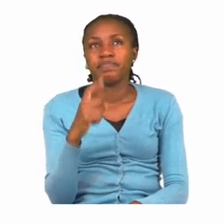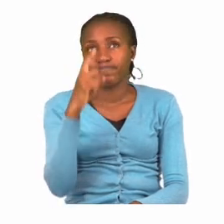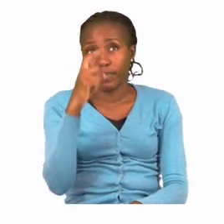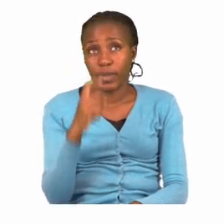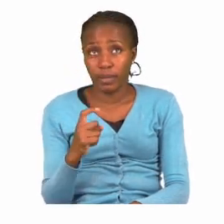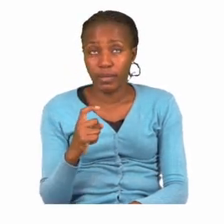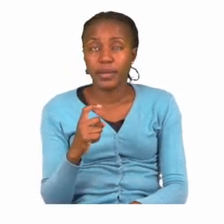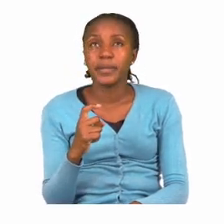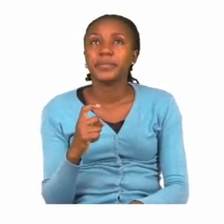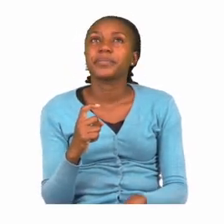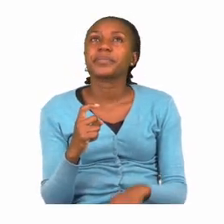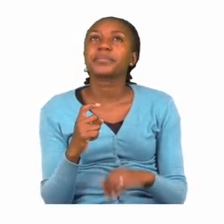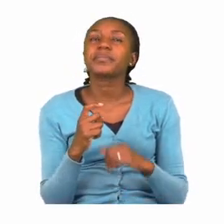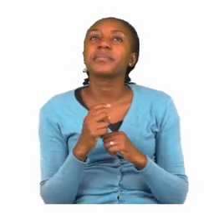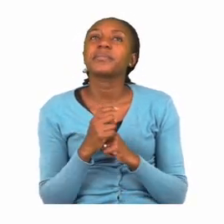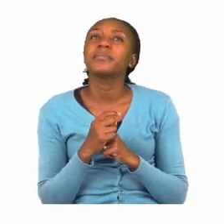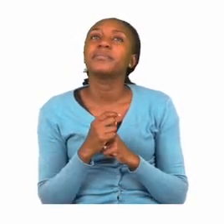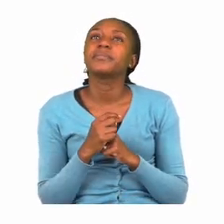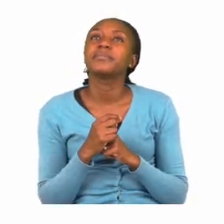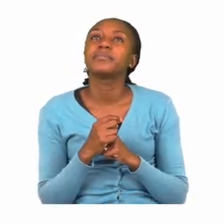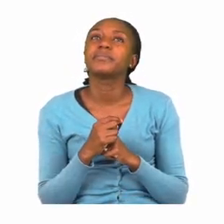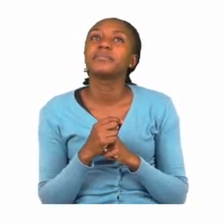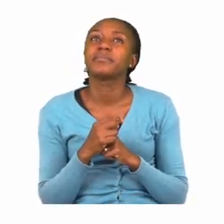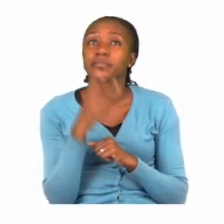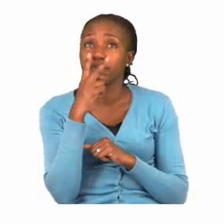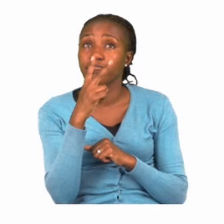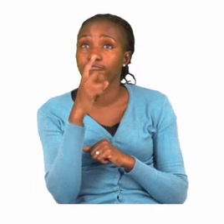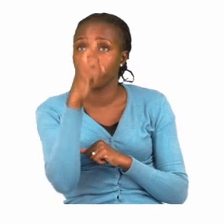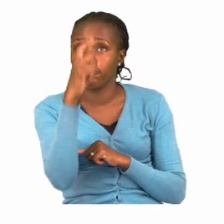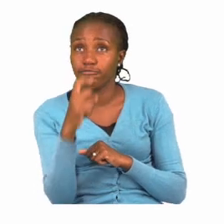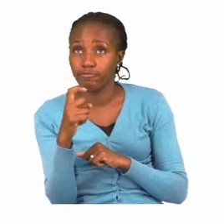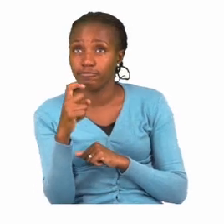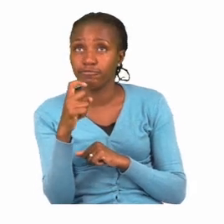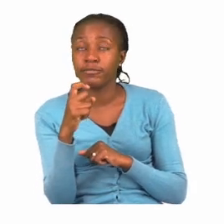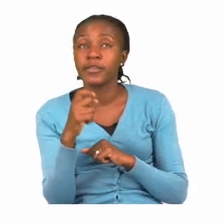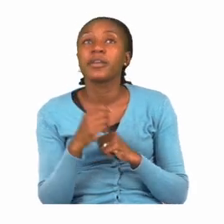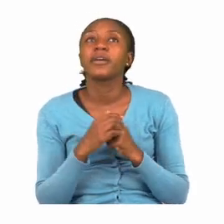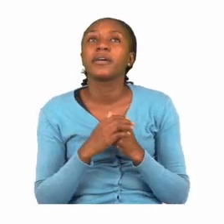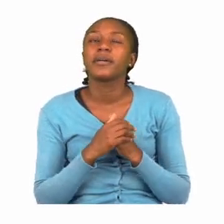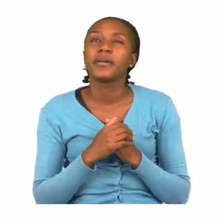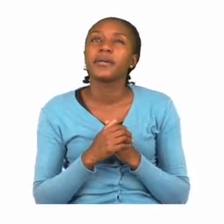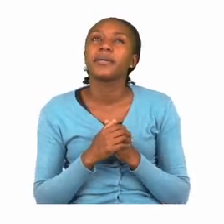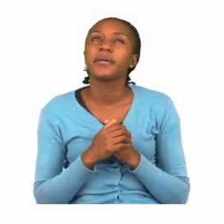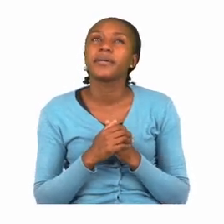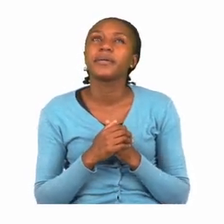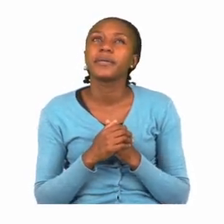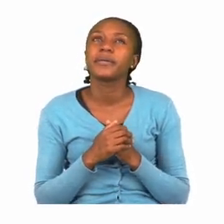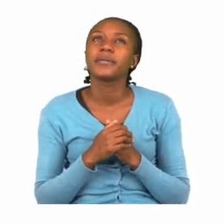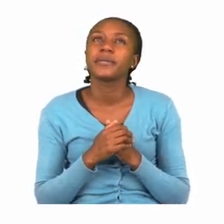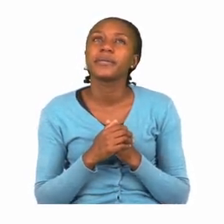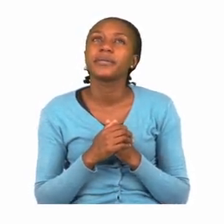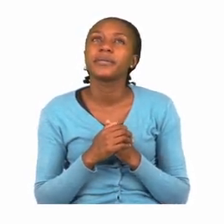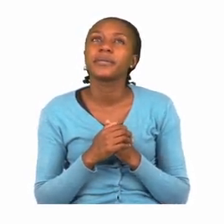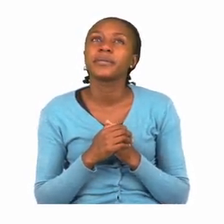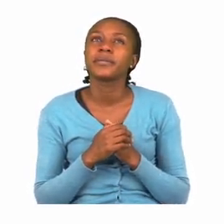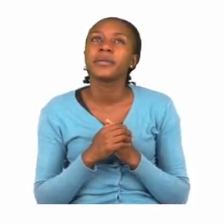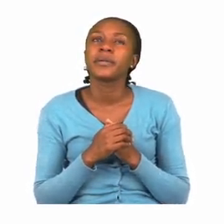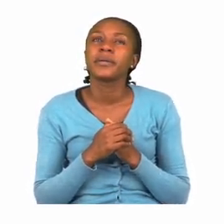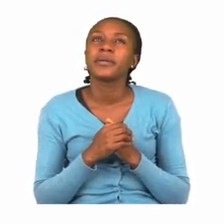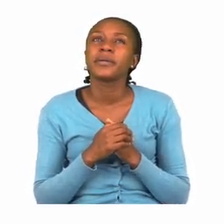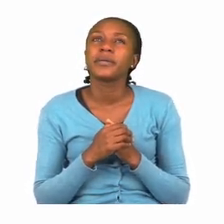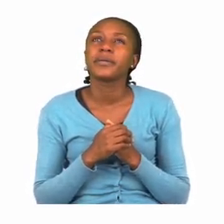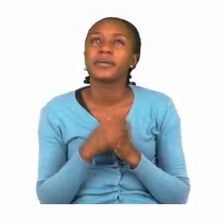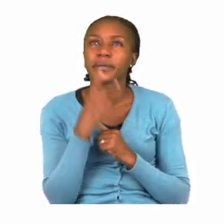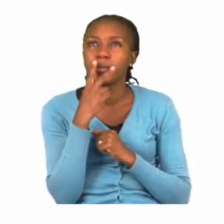X. One more time. X. Good job. Now on the page